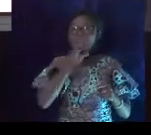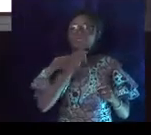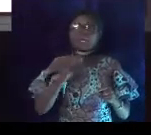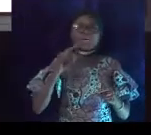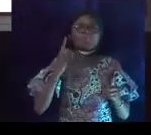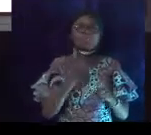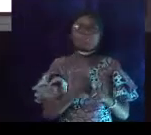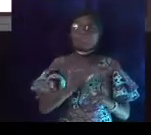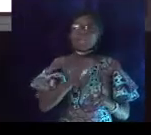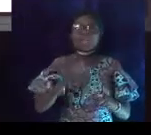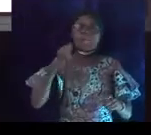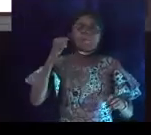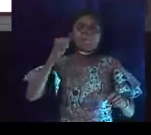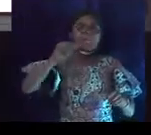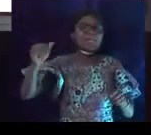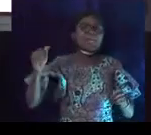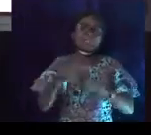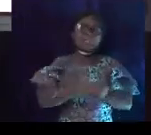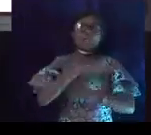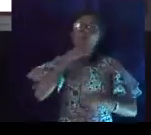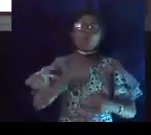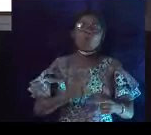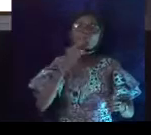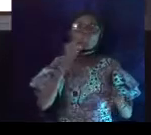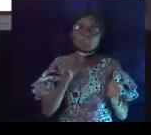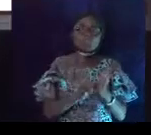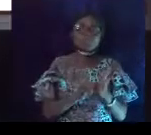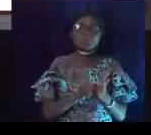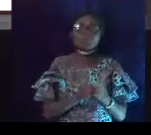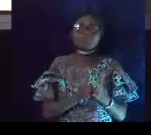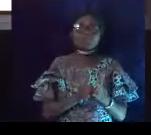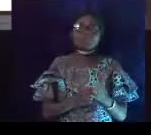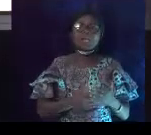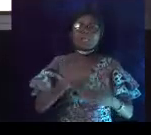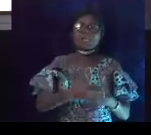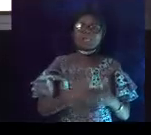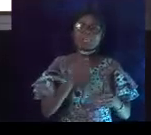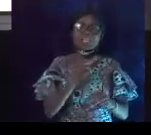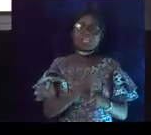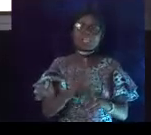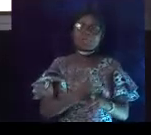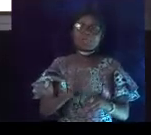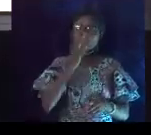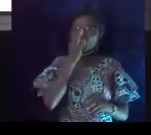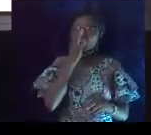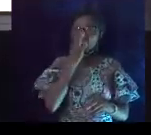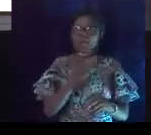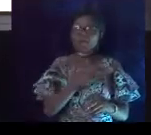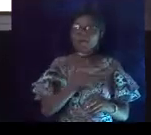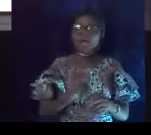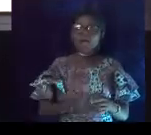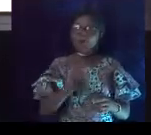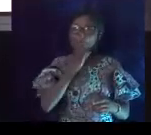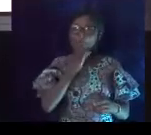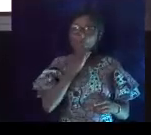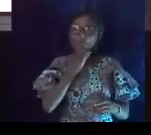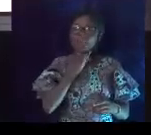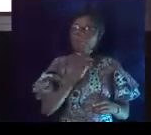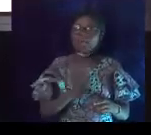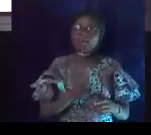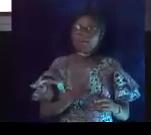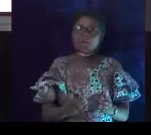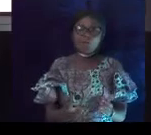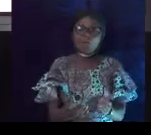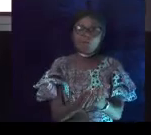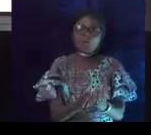too cold because it's a day-old chick. Maintain a moderate temperature around them. Next is keep